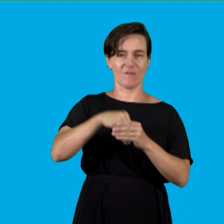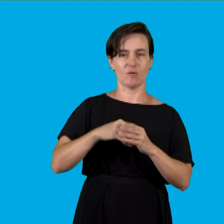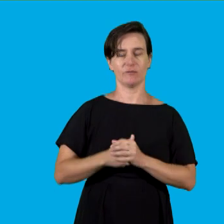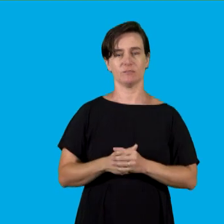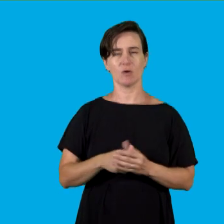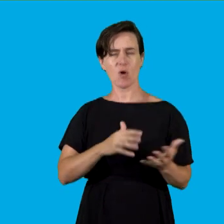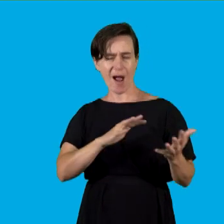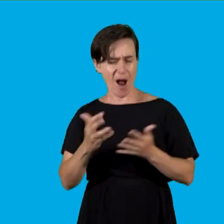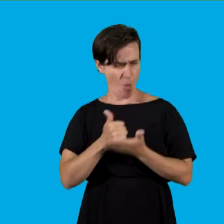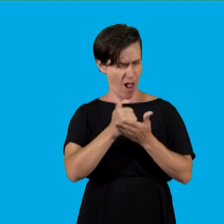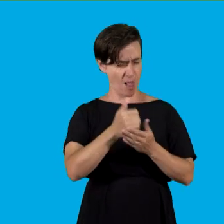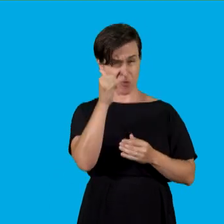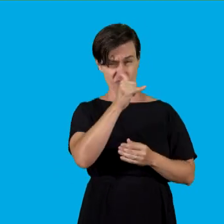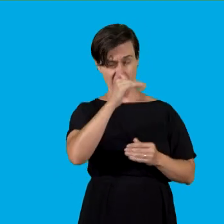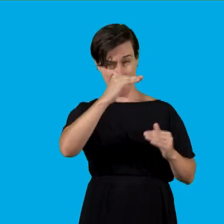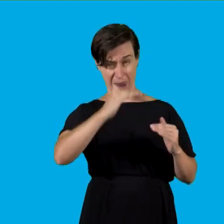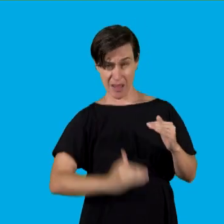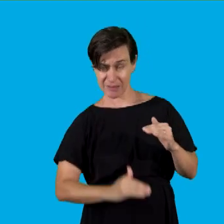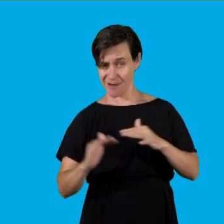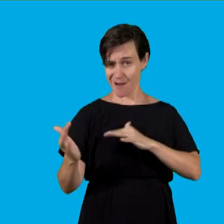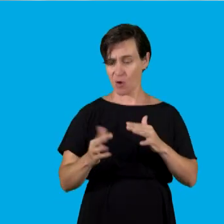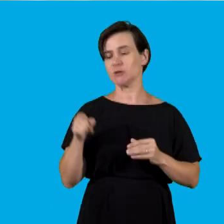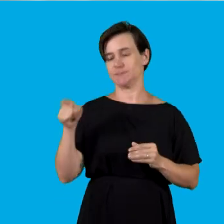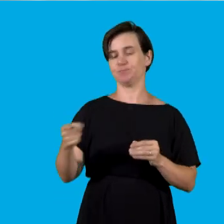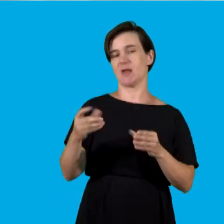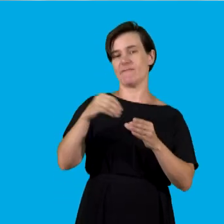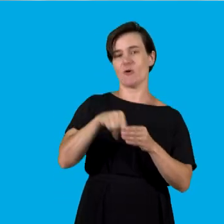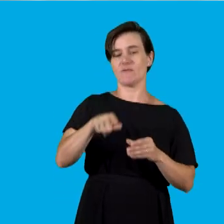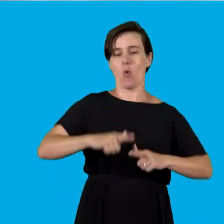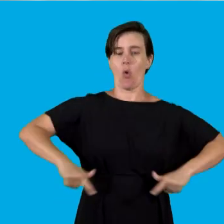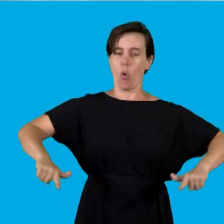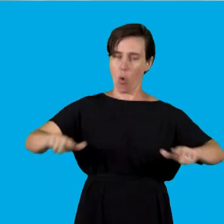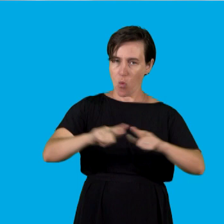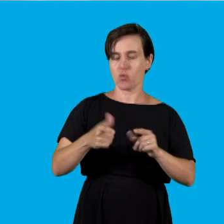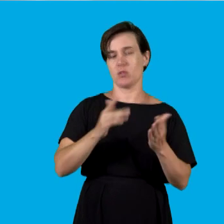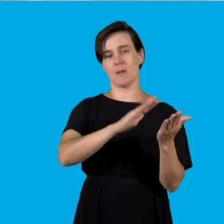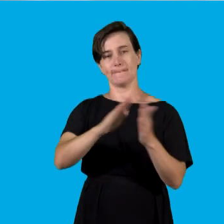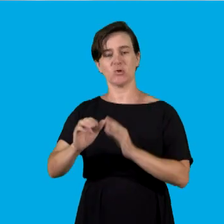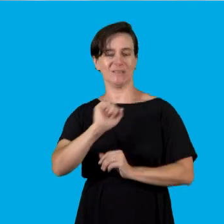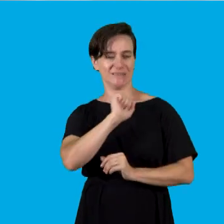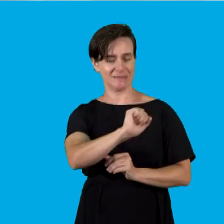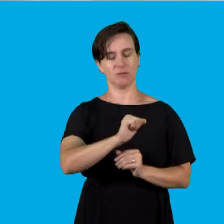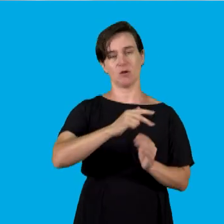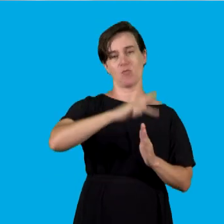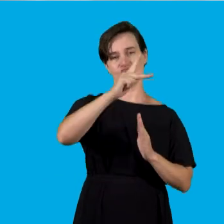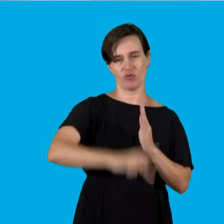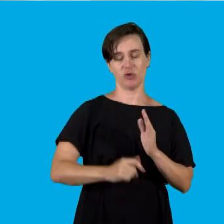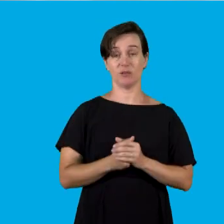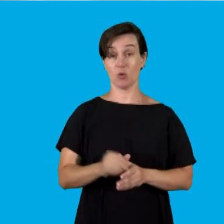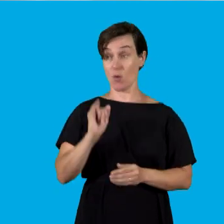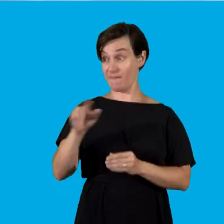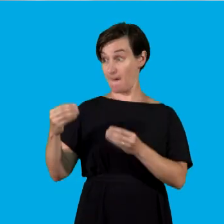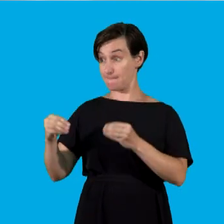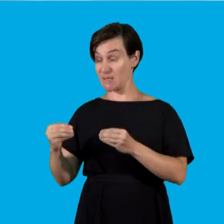another way of addressing crime is for the business to be involved in local community sustainable projects. So if you are part of